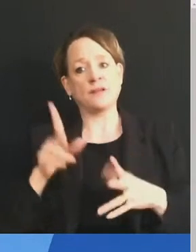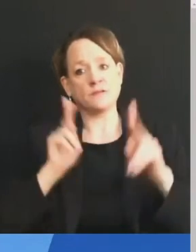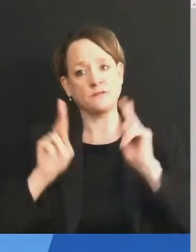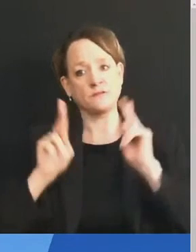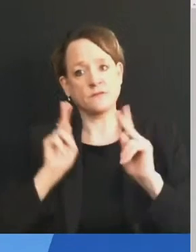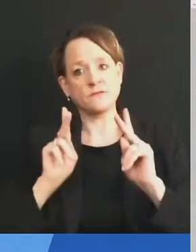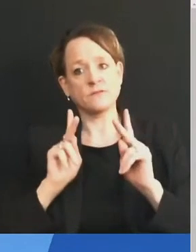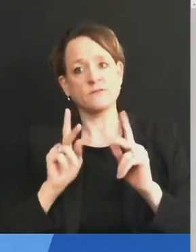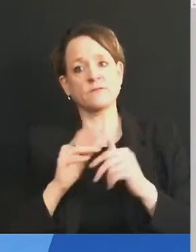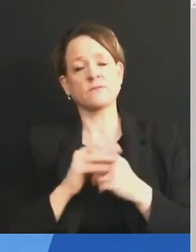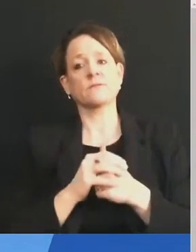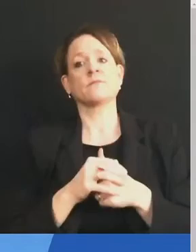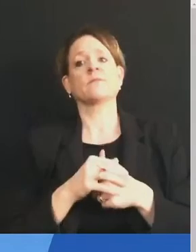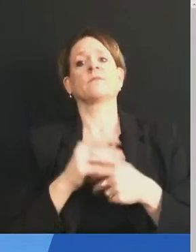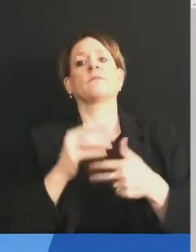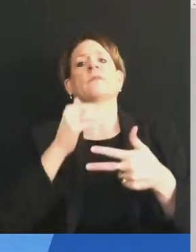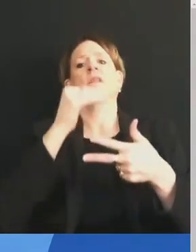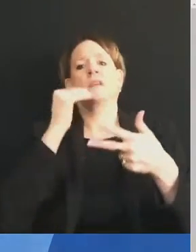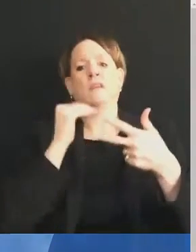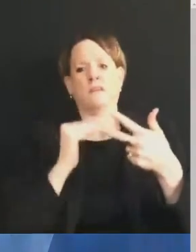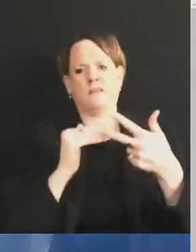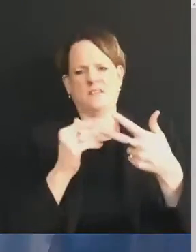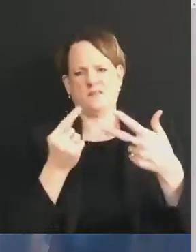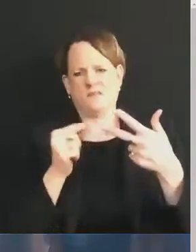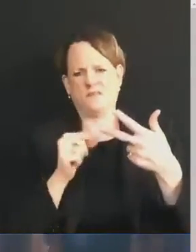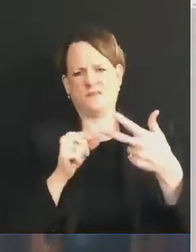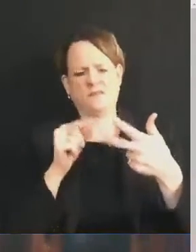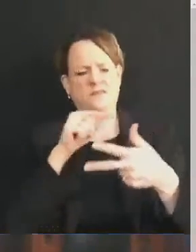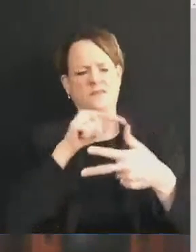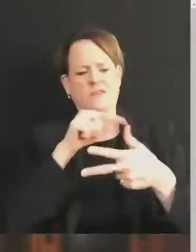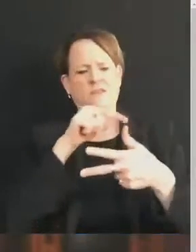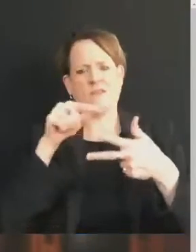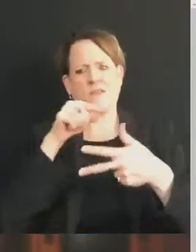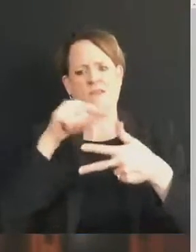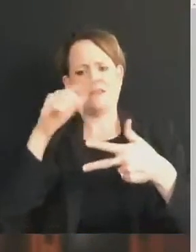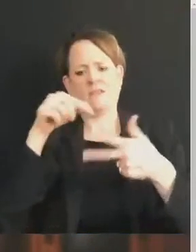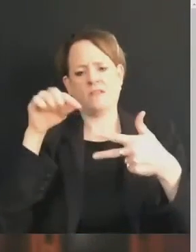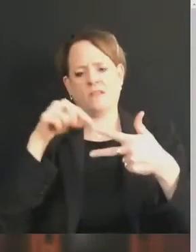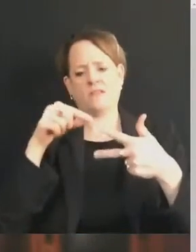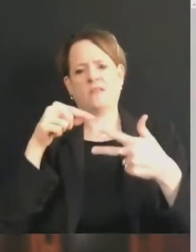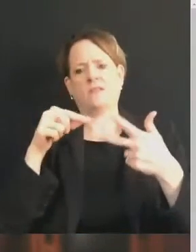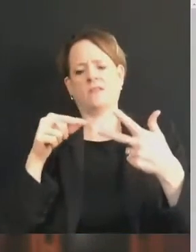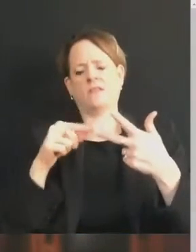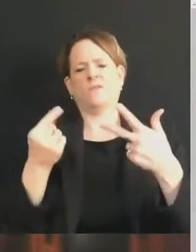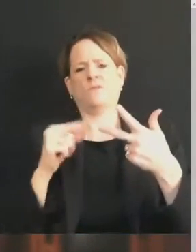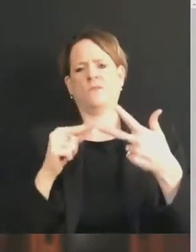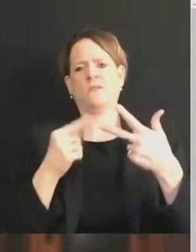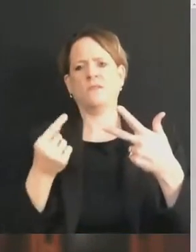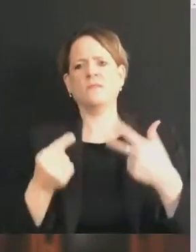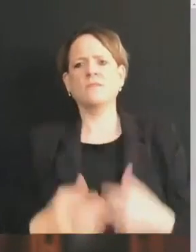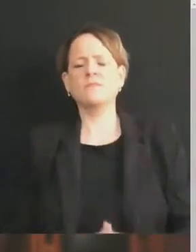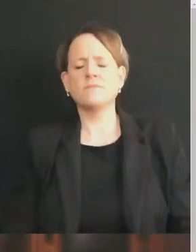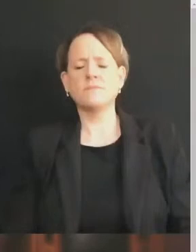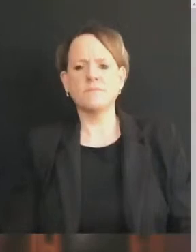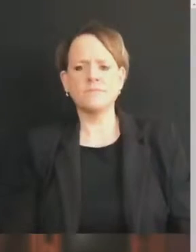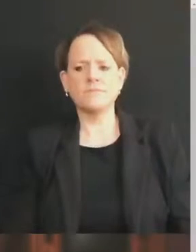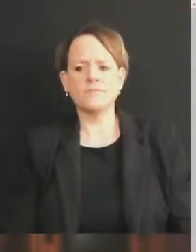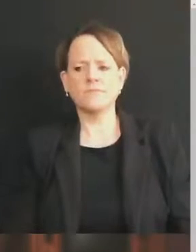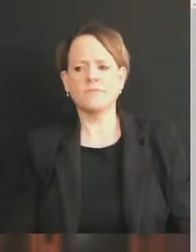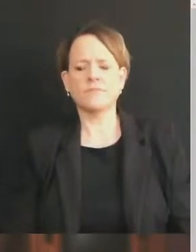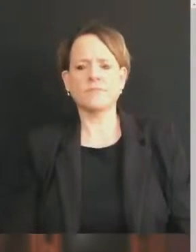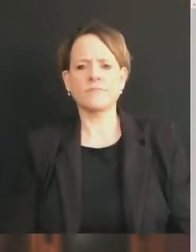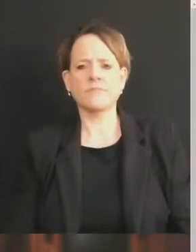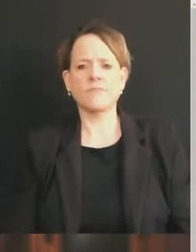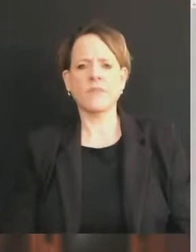expand on that a little bit? Sure, and I'll ask Dr. Westergaard to pile on as well.